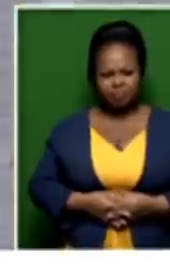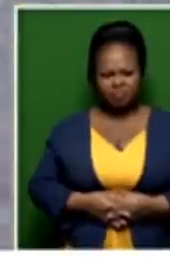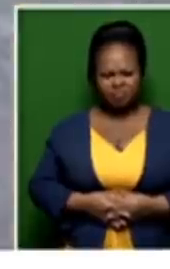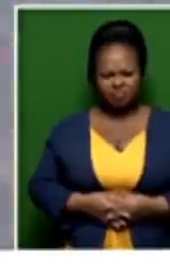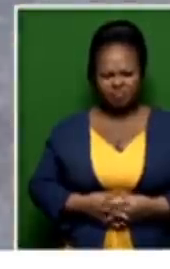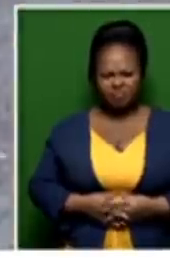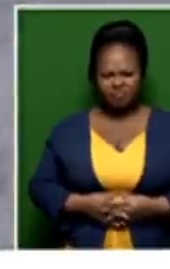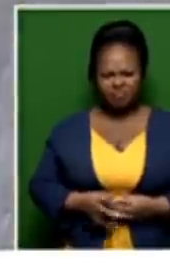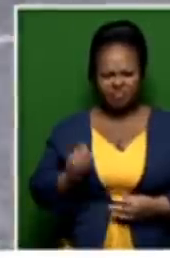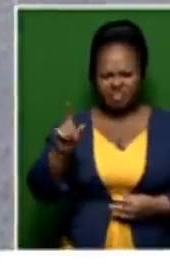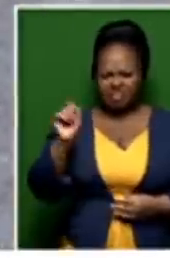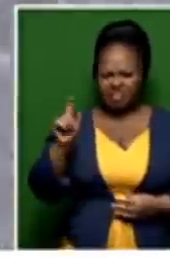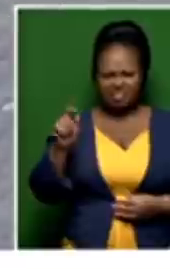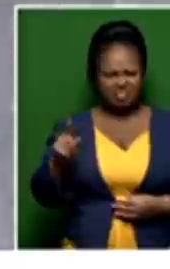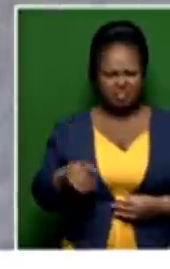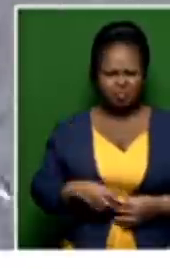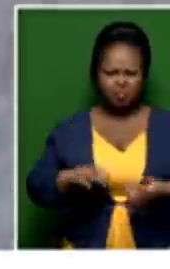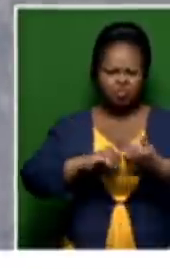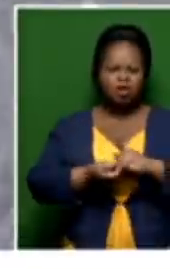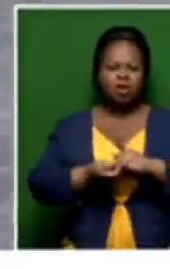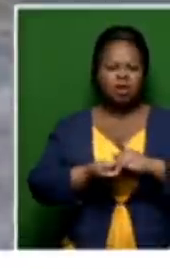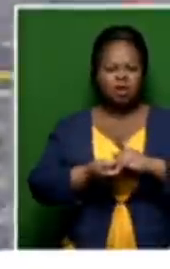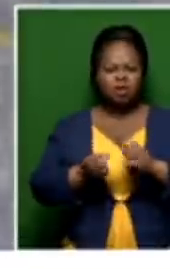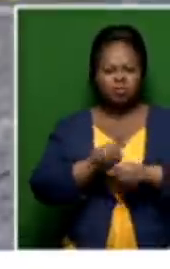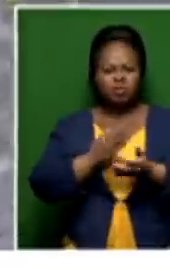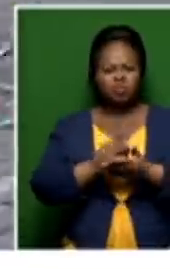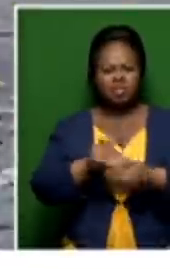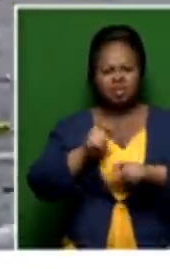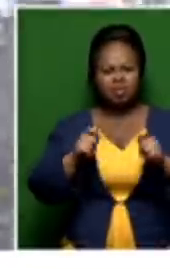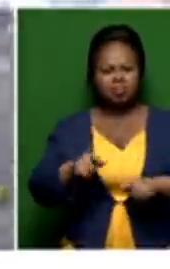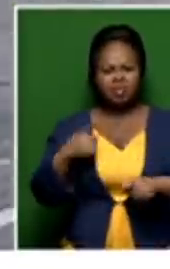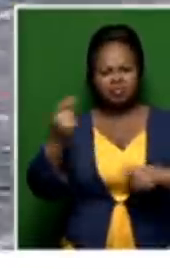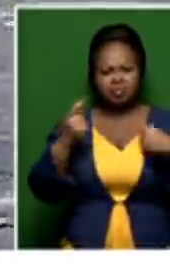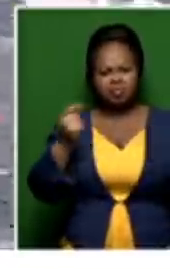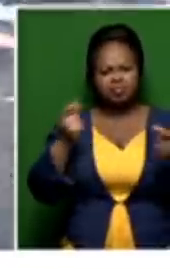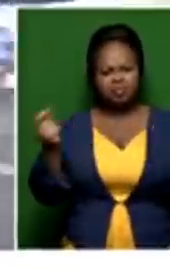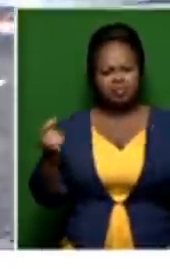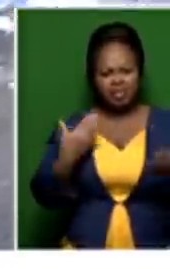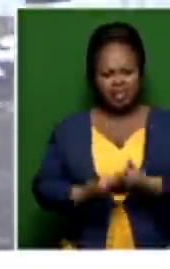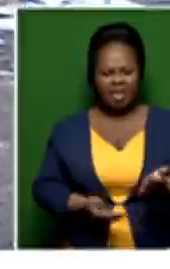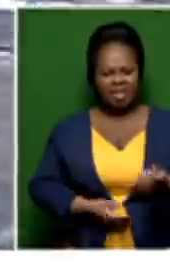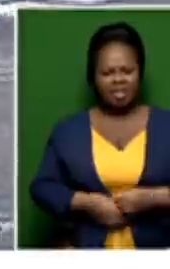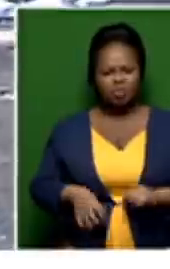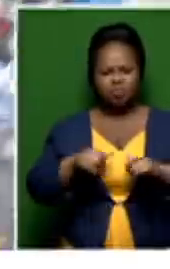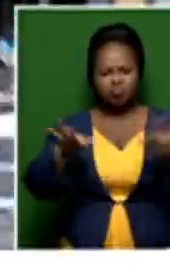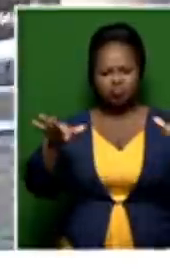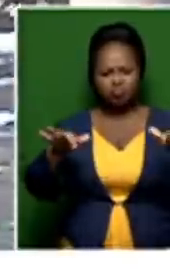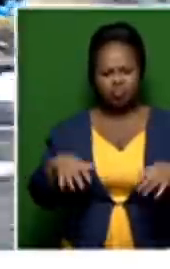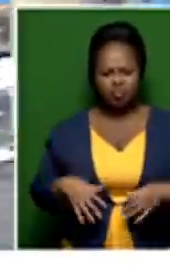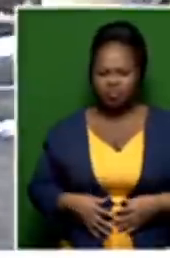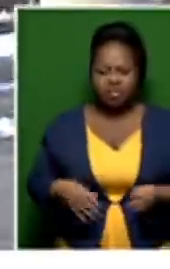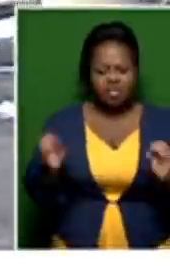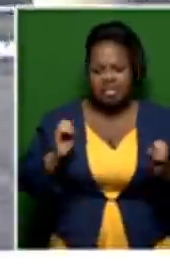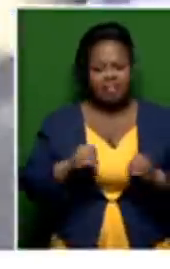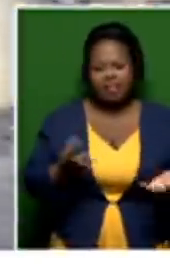here's the one firing at this point. They're basically trying to get those who are participating in the looting out of, but there's